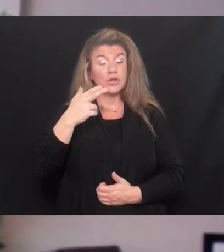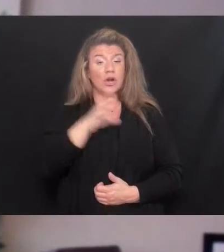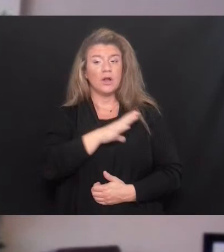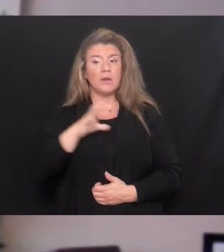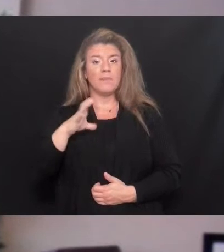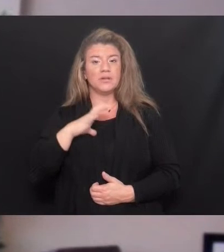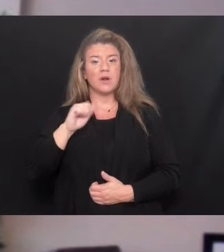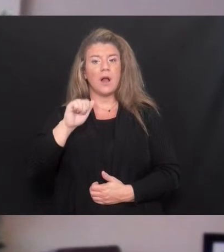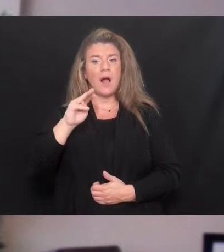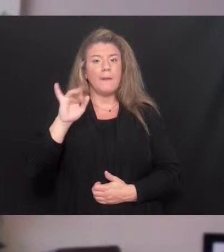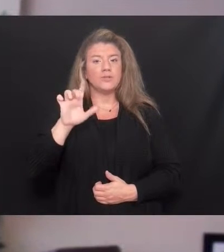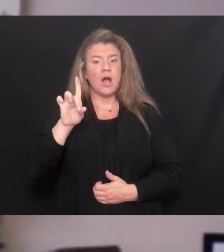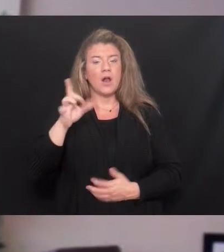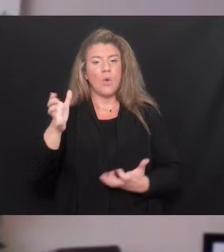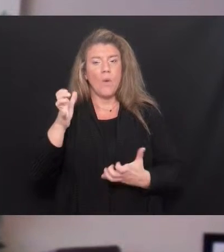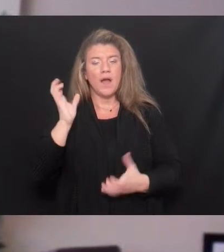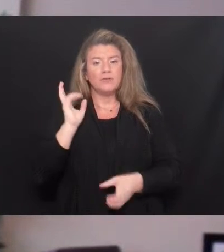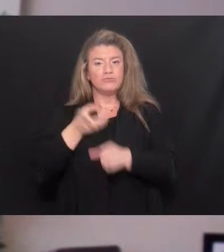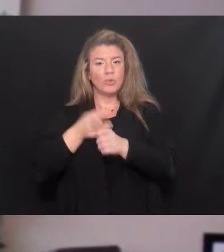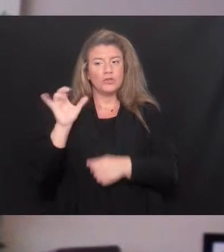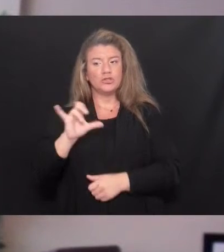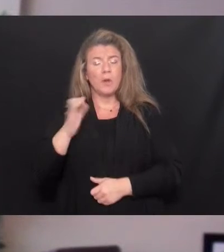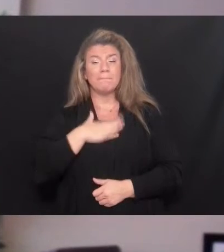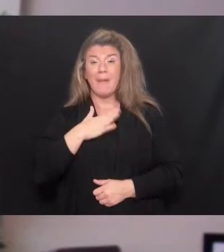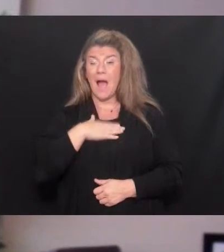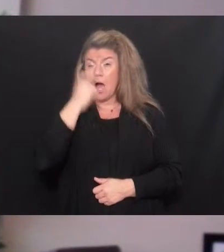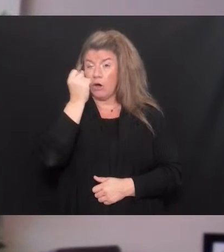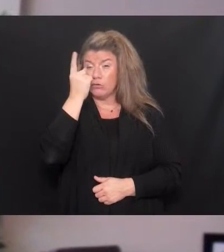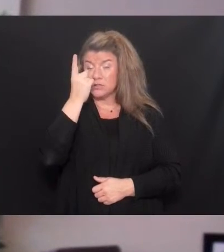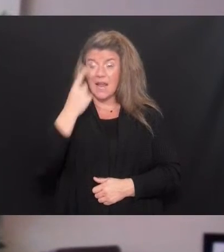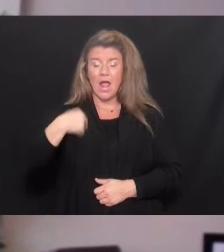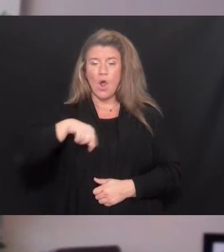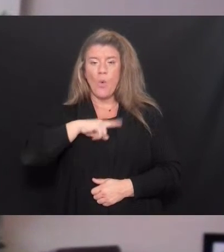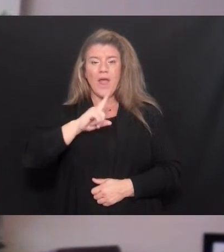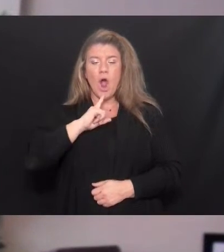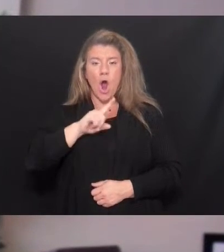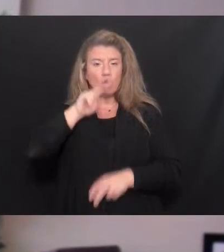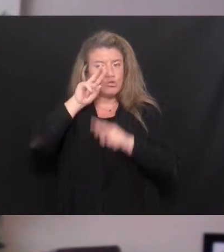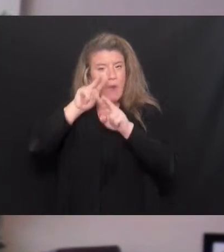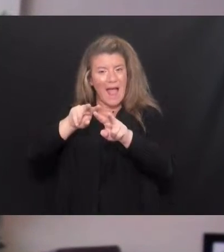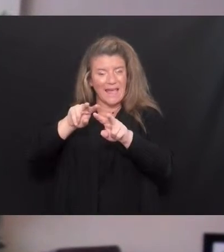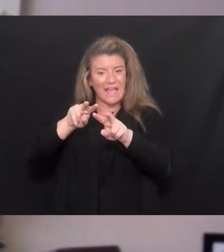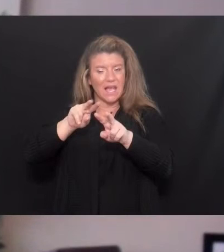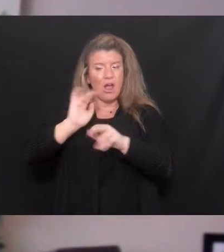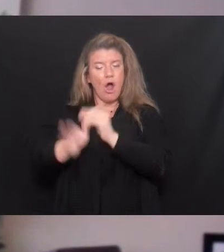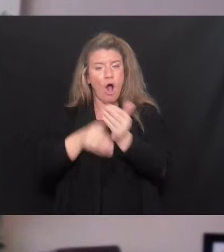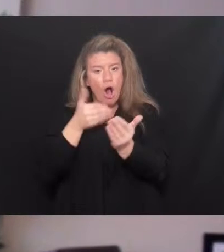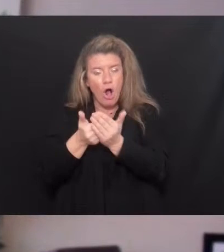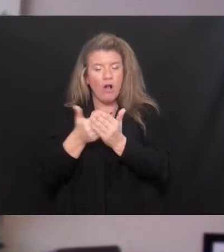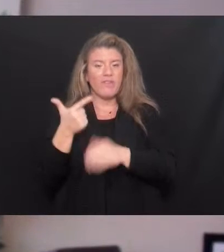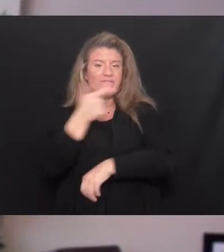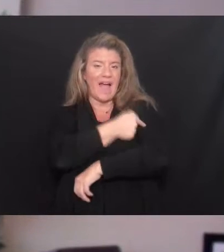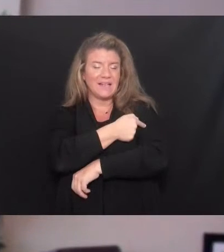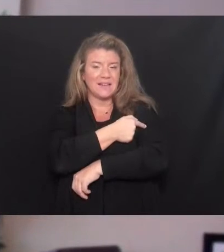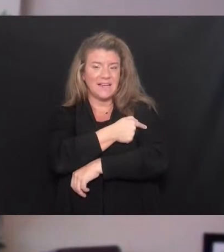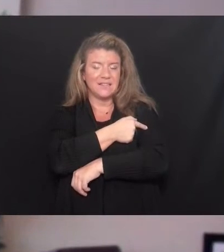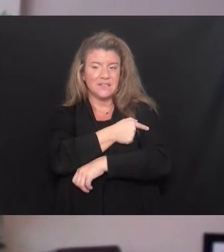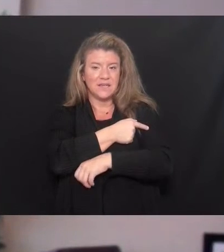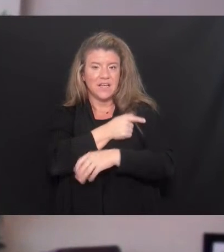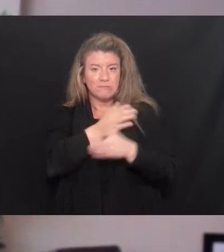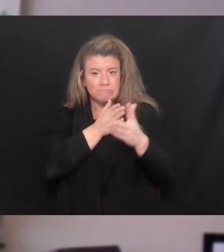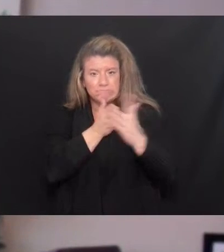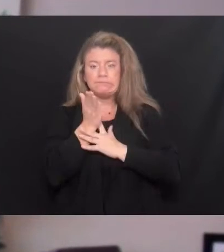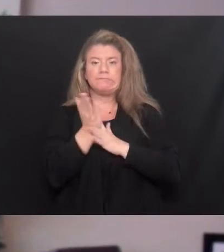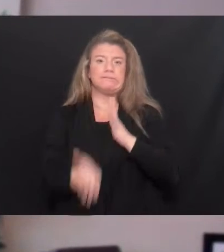Commissioner Amjad want to add in, but my understanding, we are definitely tracking all of the vaccine breakthrough cases